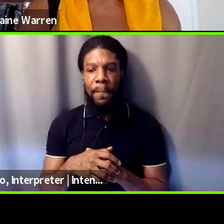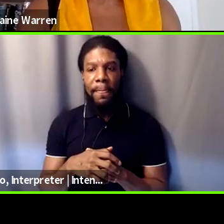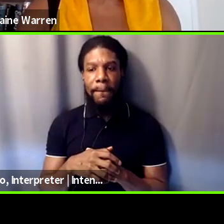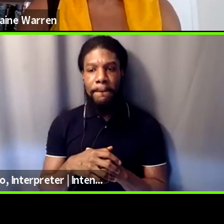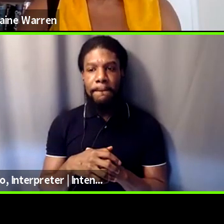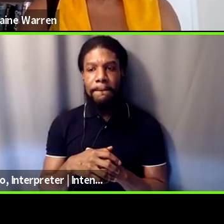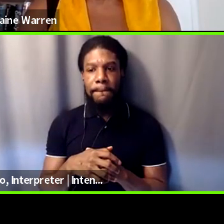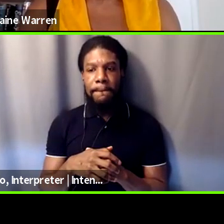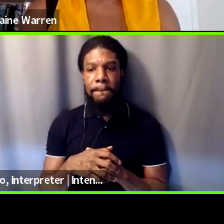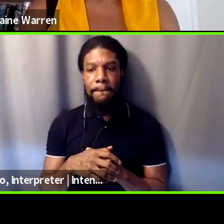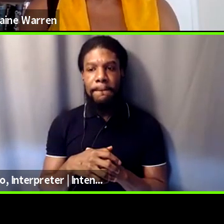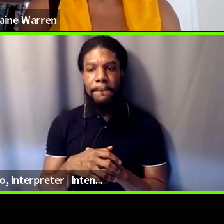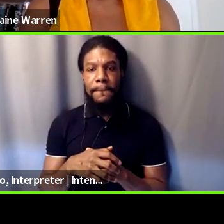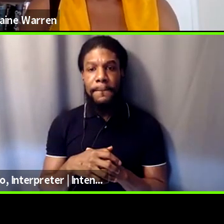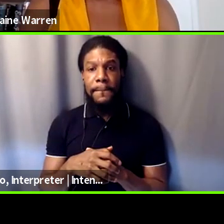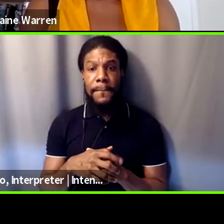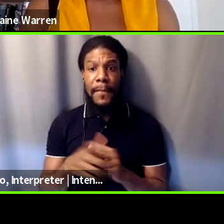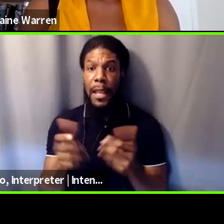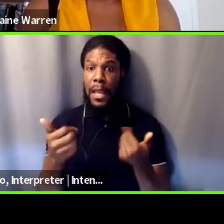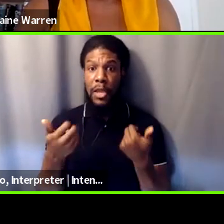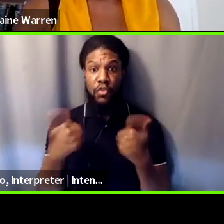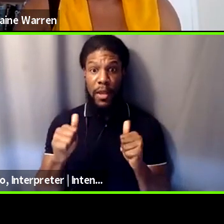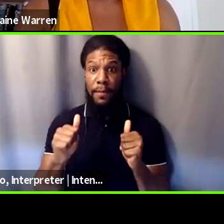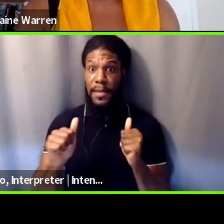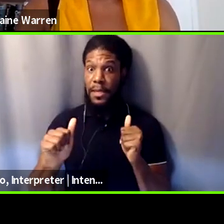I try to be loud with it visually